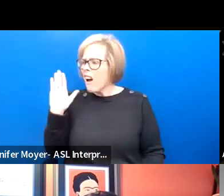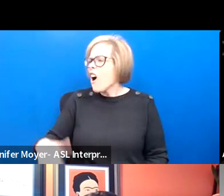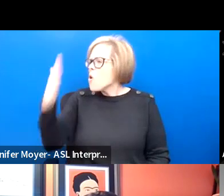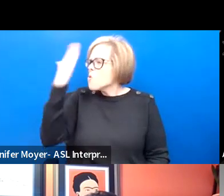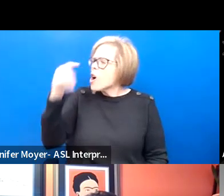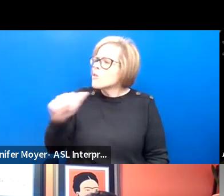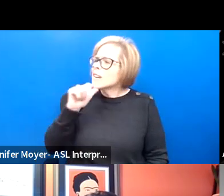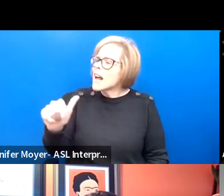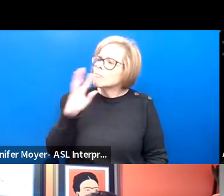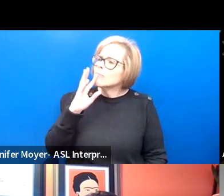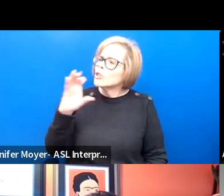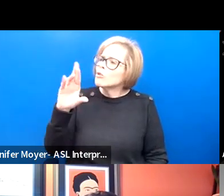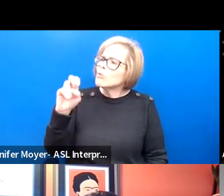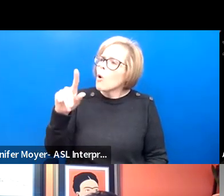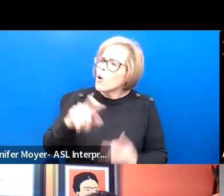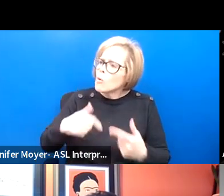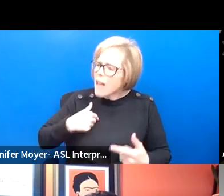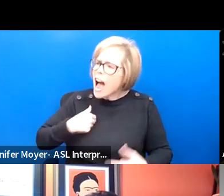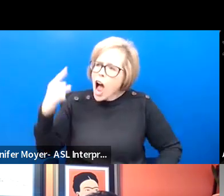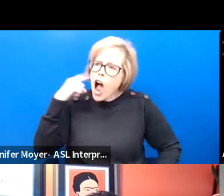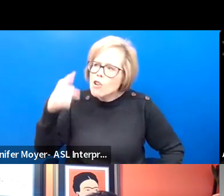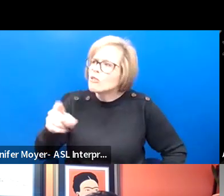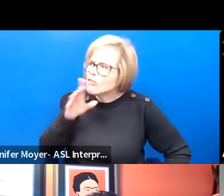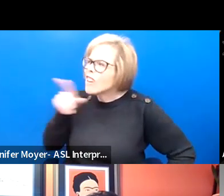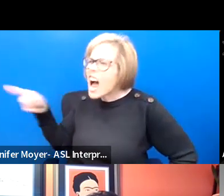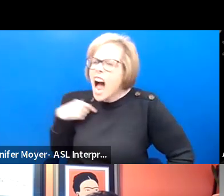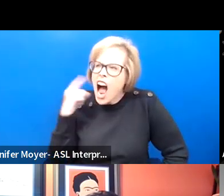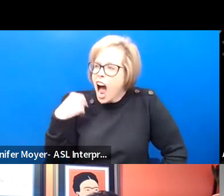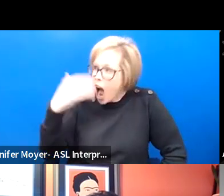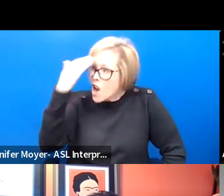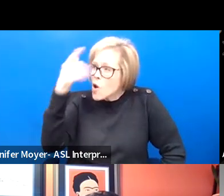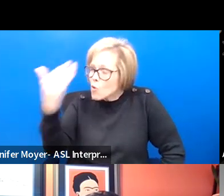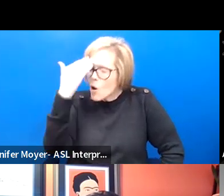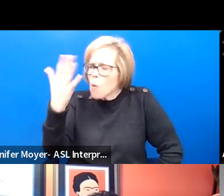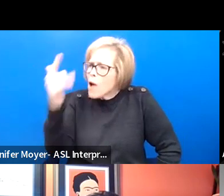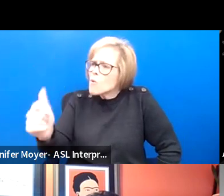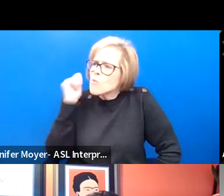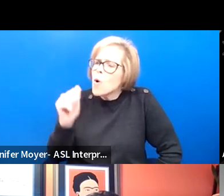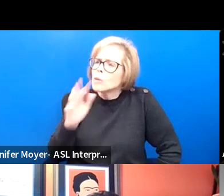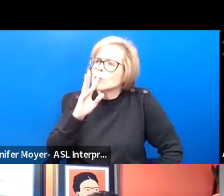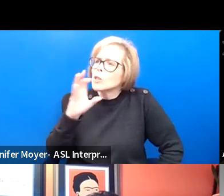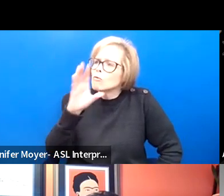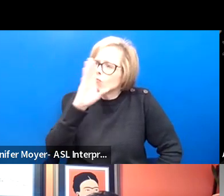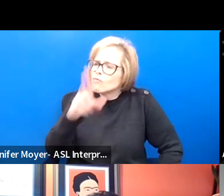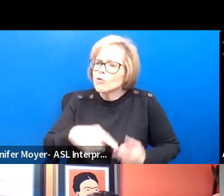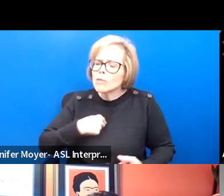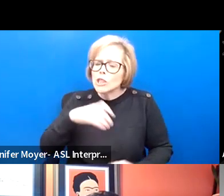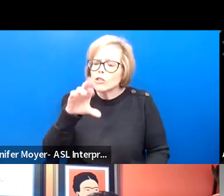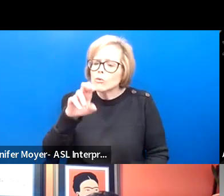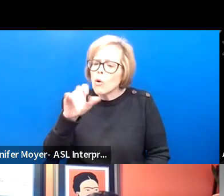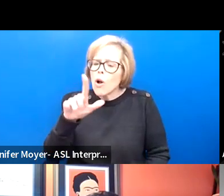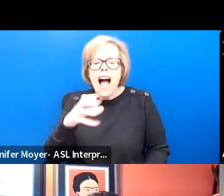speak Creole to me? I heard you say Kijanu. Yeah, I know you know. Why won't you speak Creole to me? And you have to kind